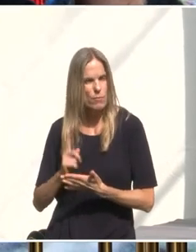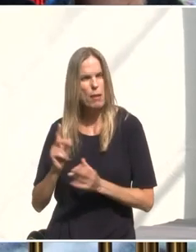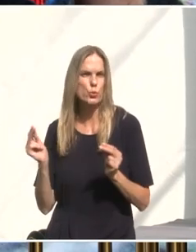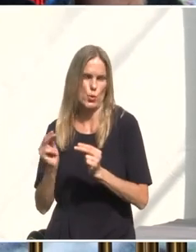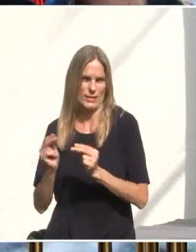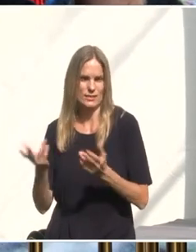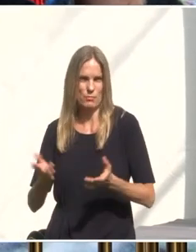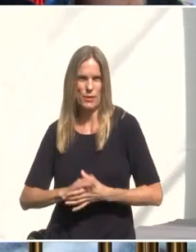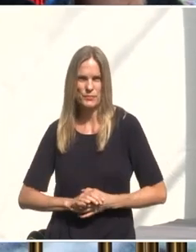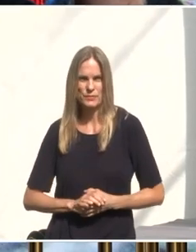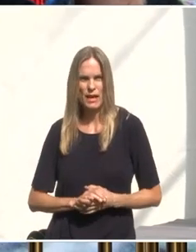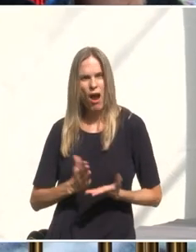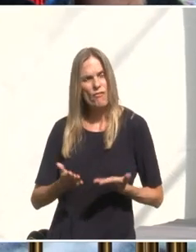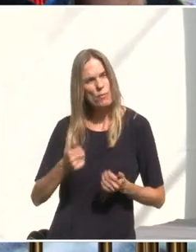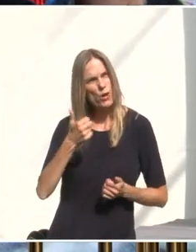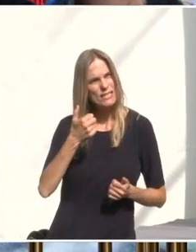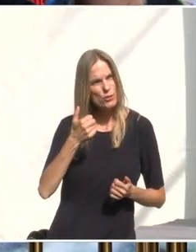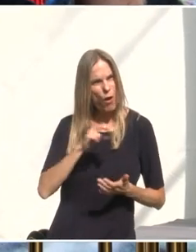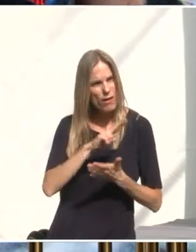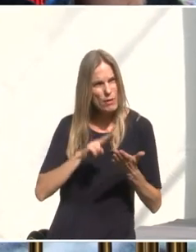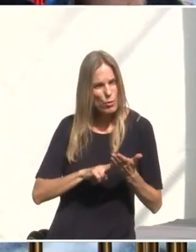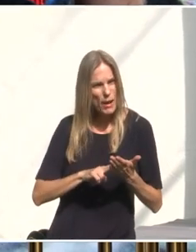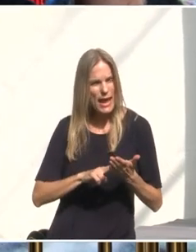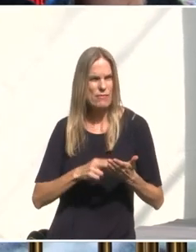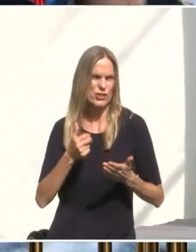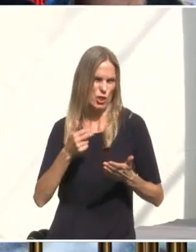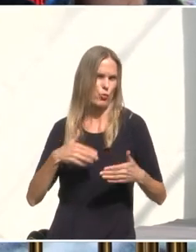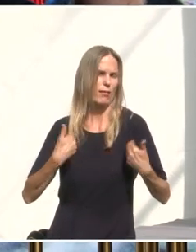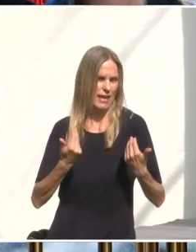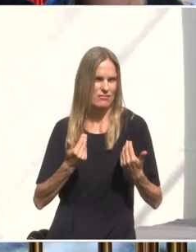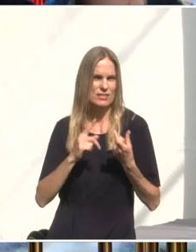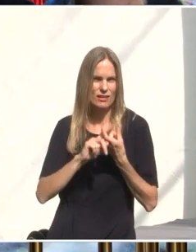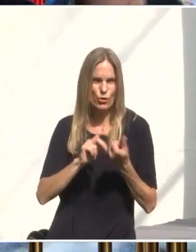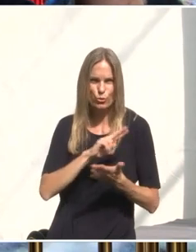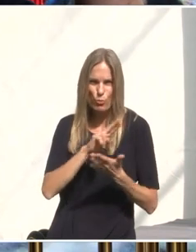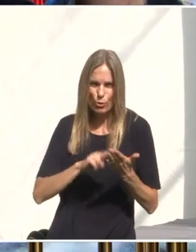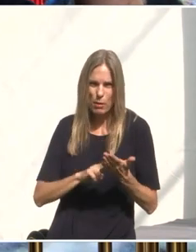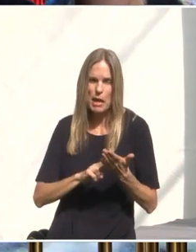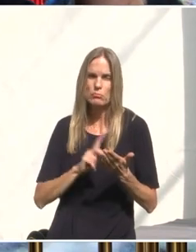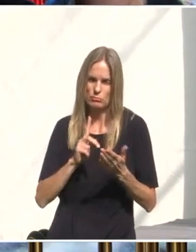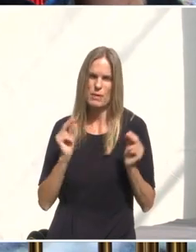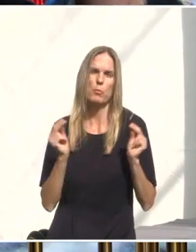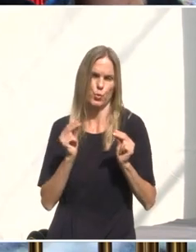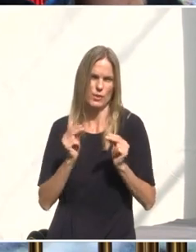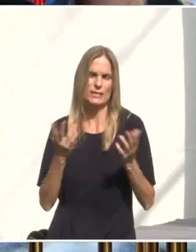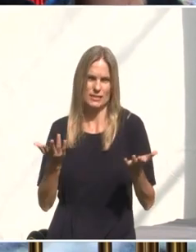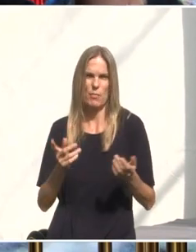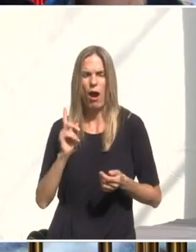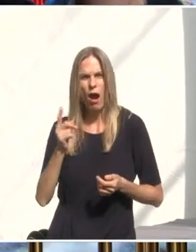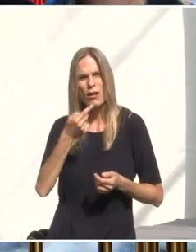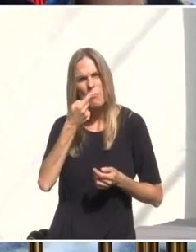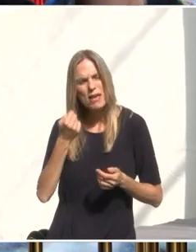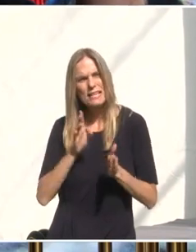to speak of sexual health issues, is unlikely for a man to